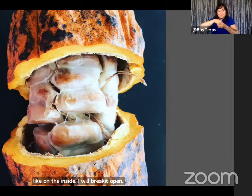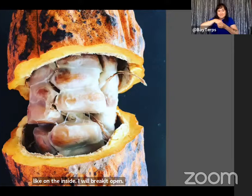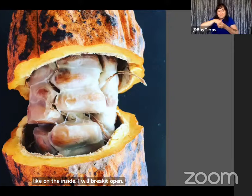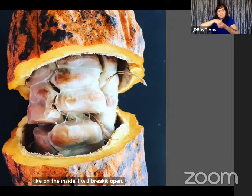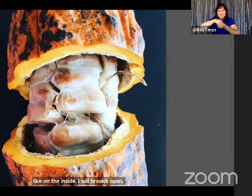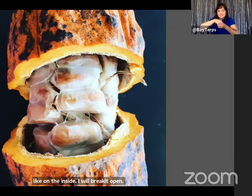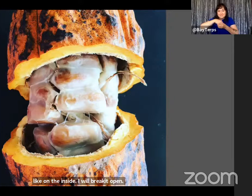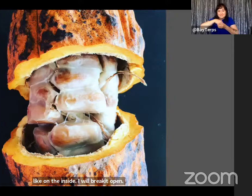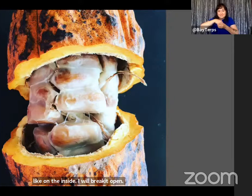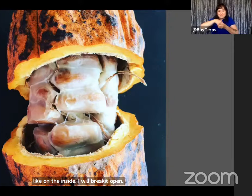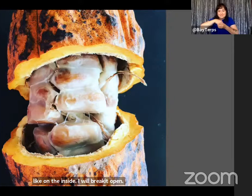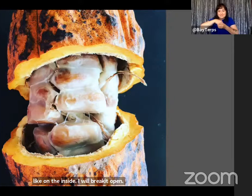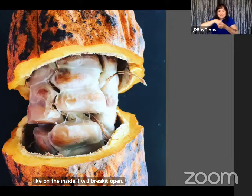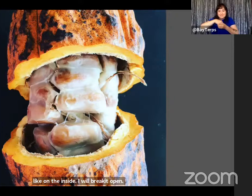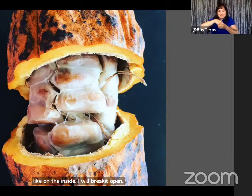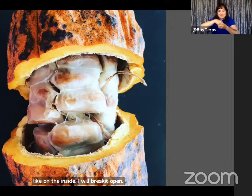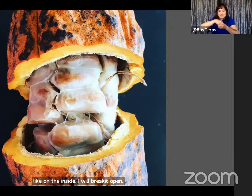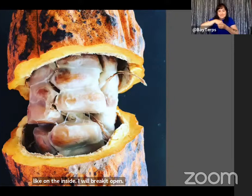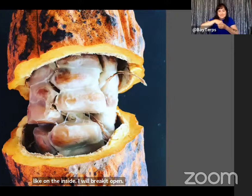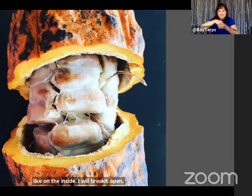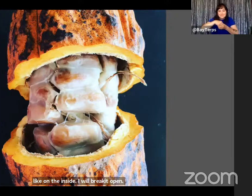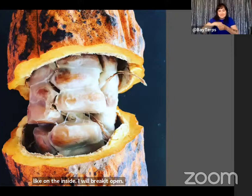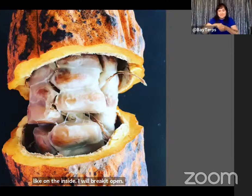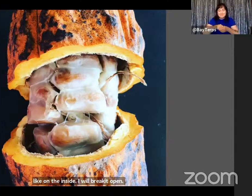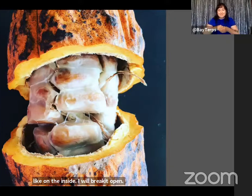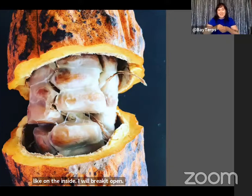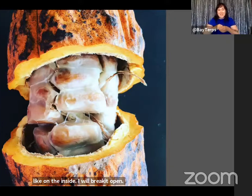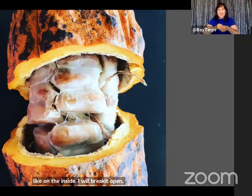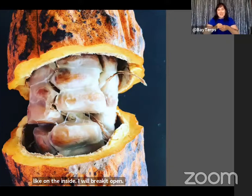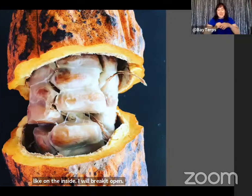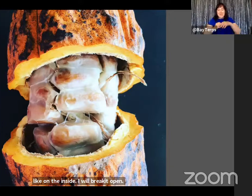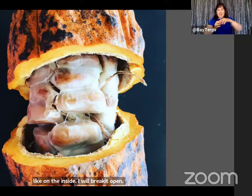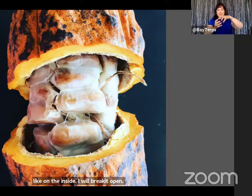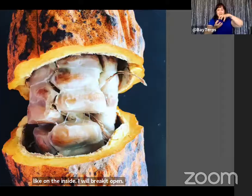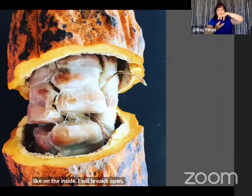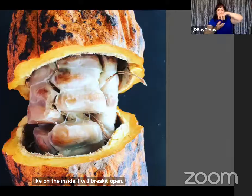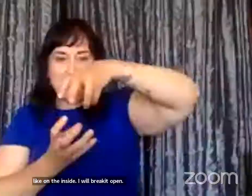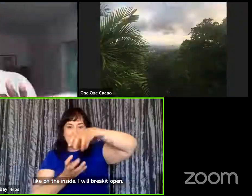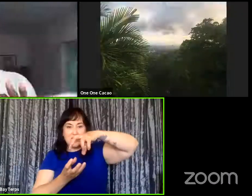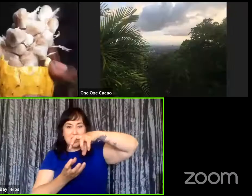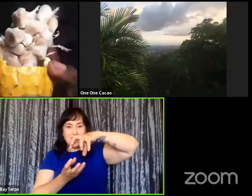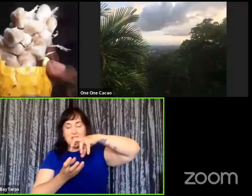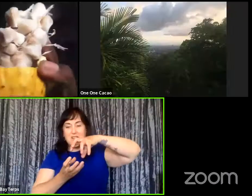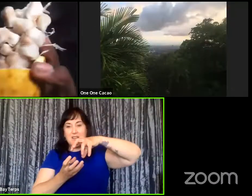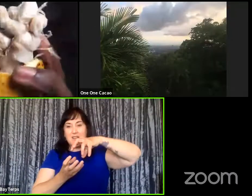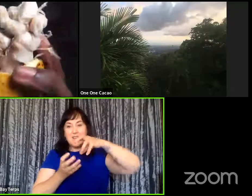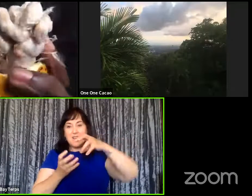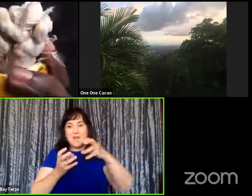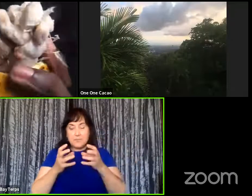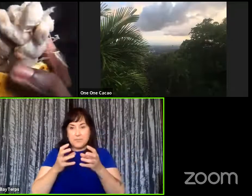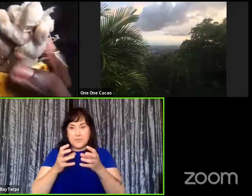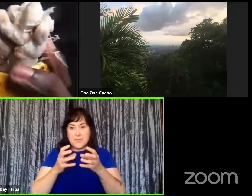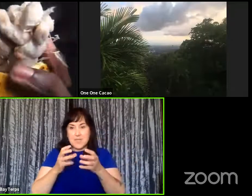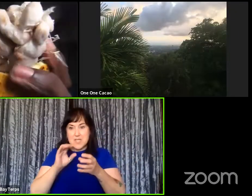around about 30 to 50 beans surrounded by a white pulp. That white pulp, which you can see there, is the